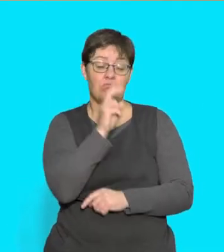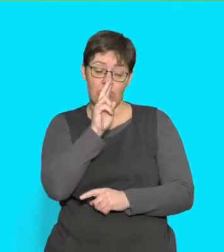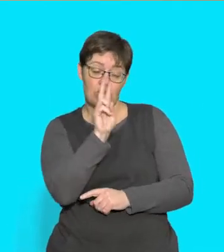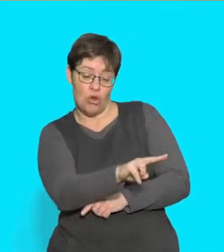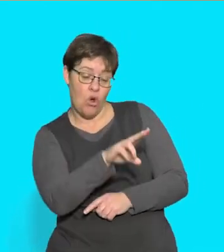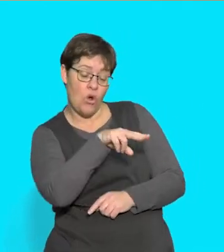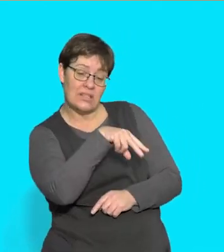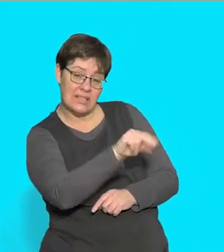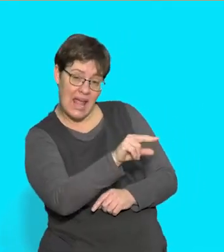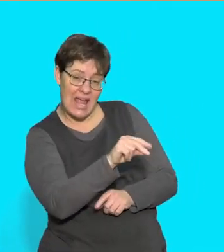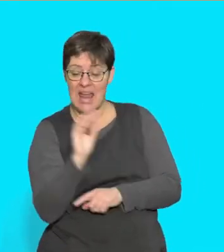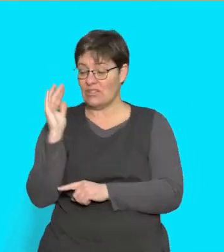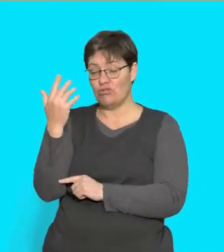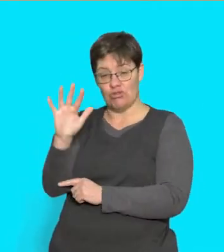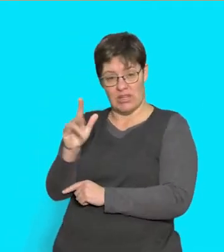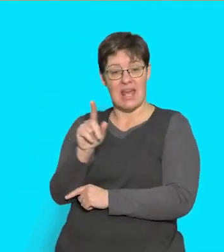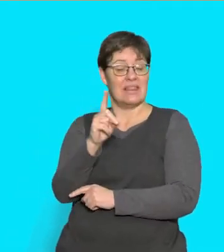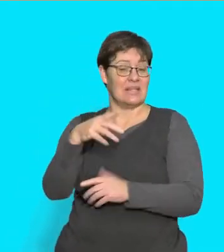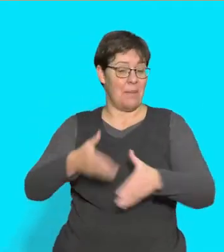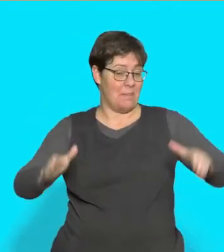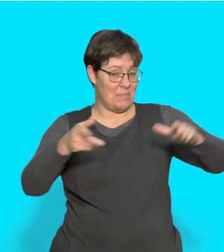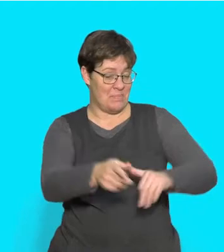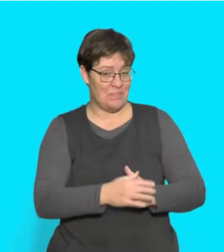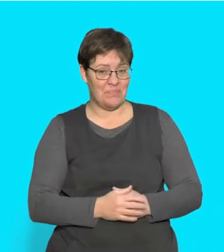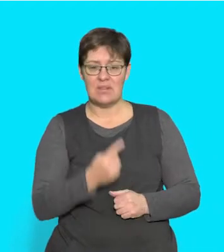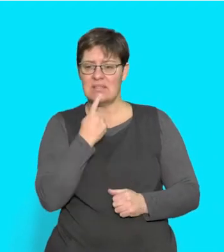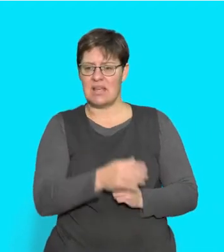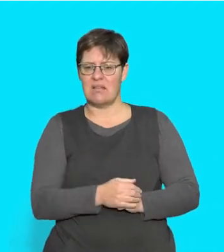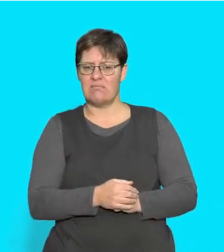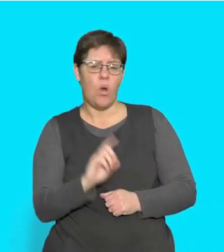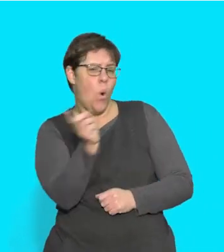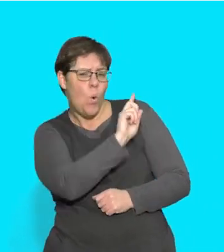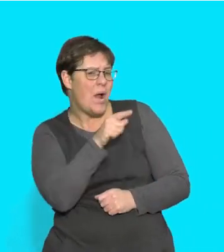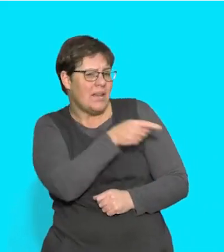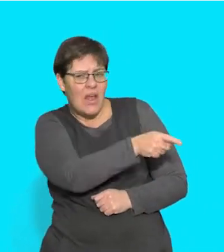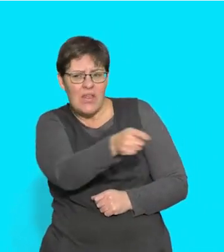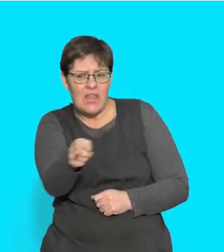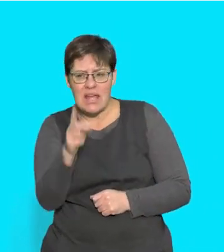and a tree at the dam. Say, what did they see?